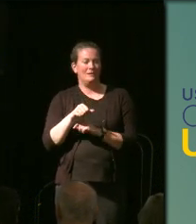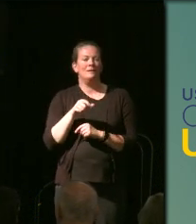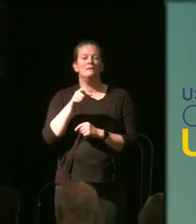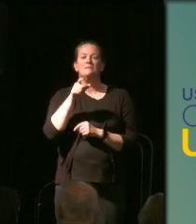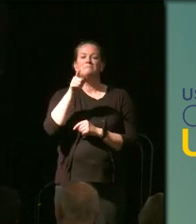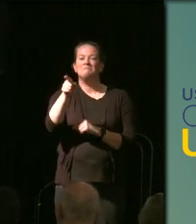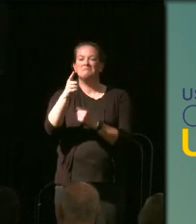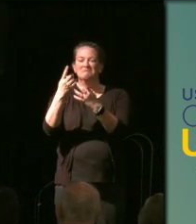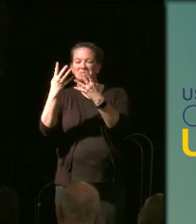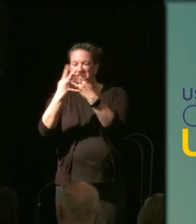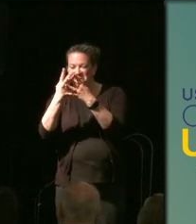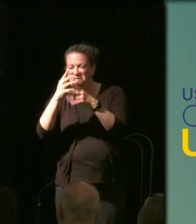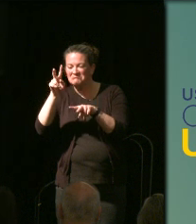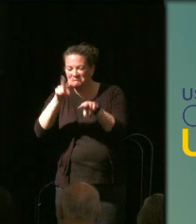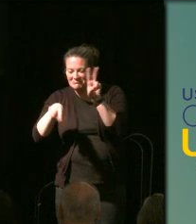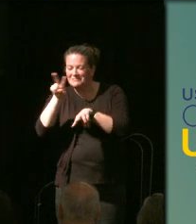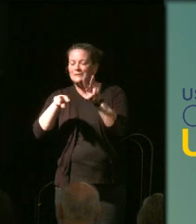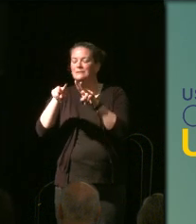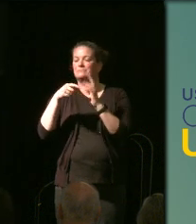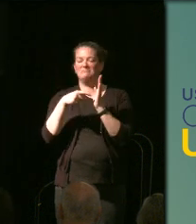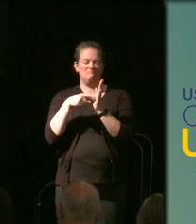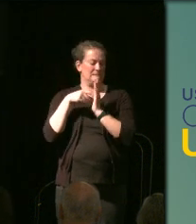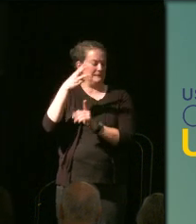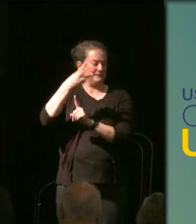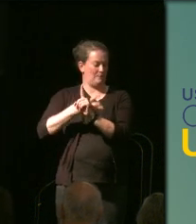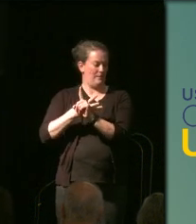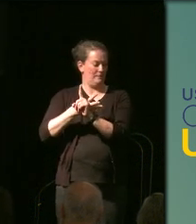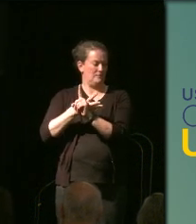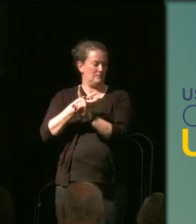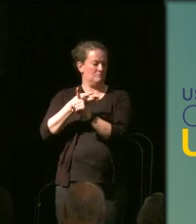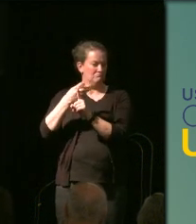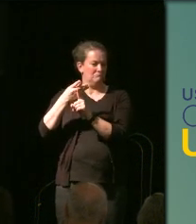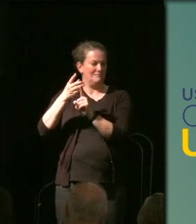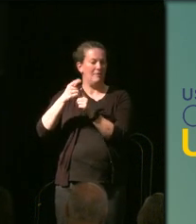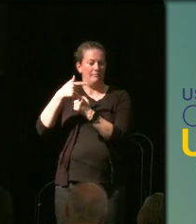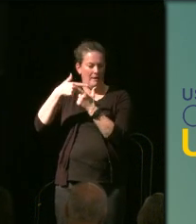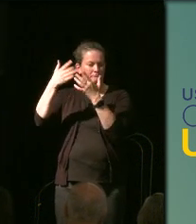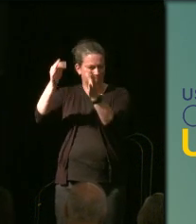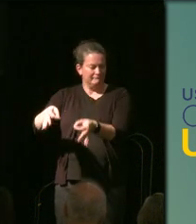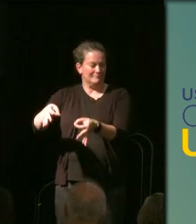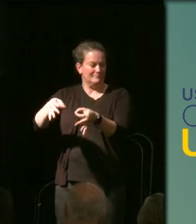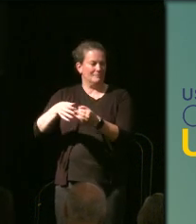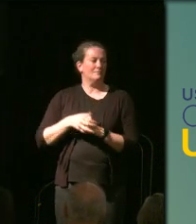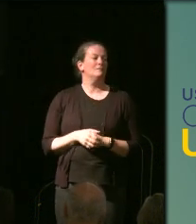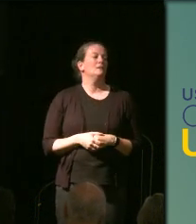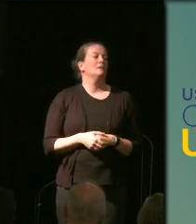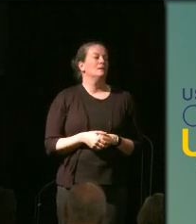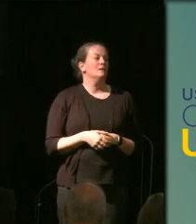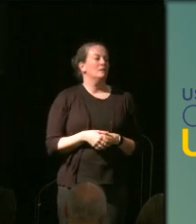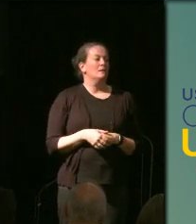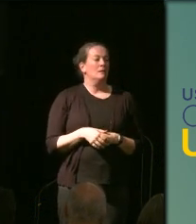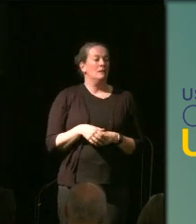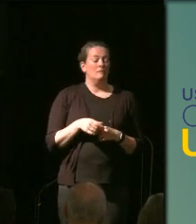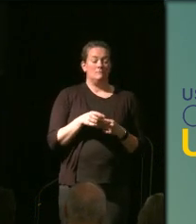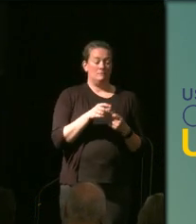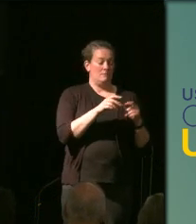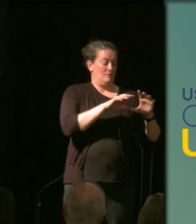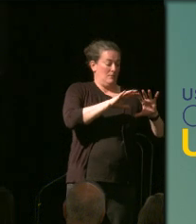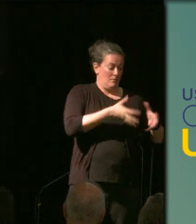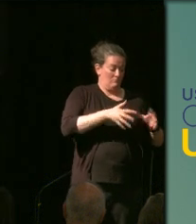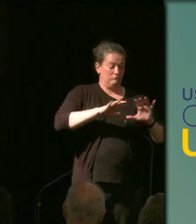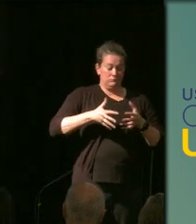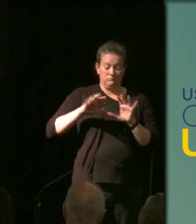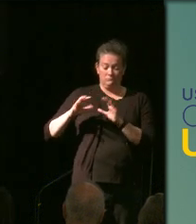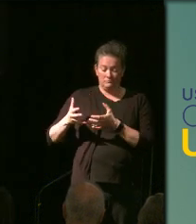take 6 months till we get to a decision from the agency. We've already manufactured the clinical lots for those trials. I actually